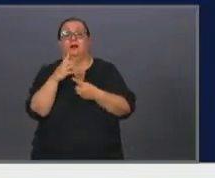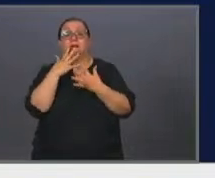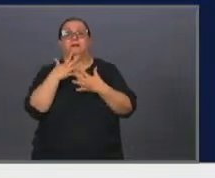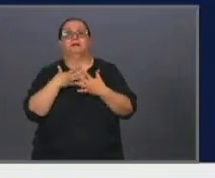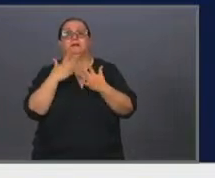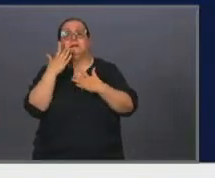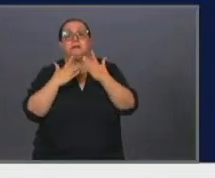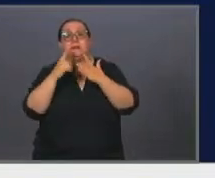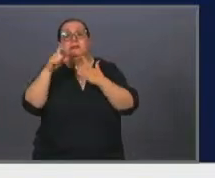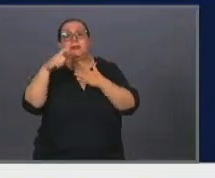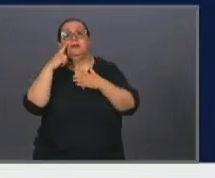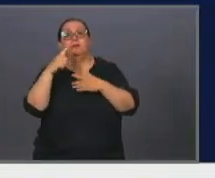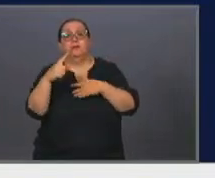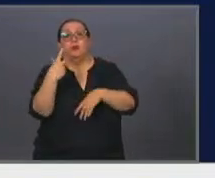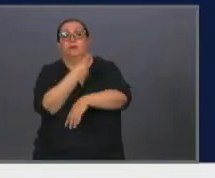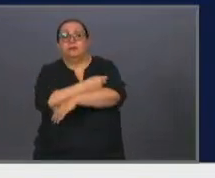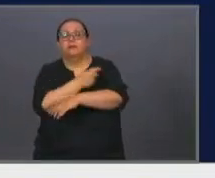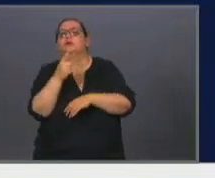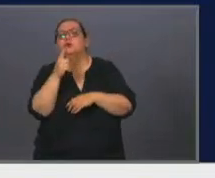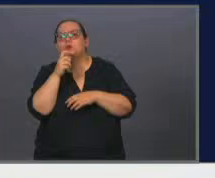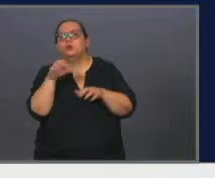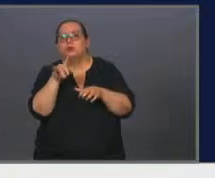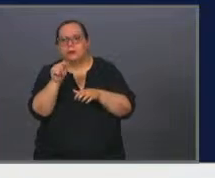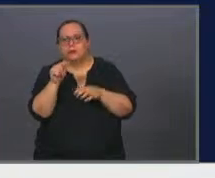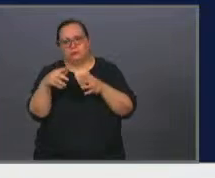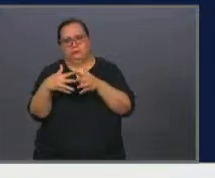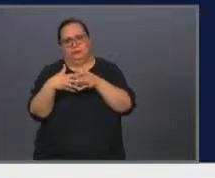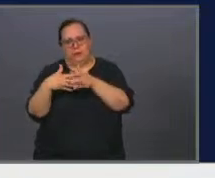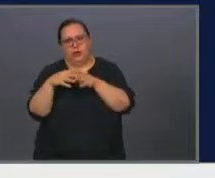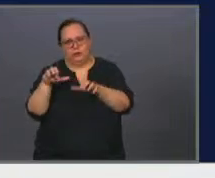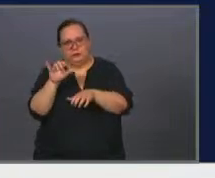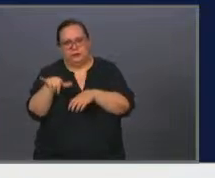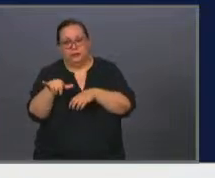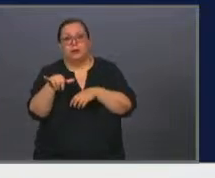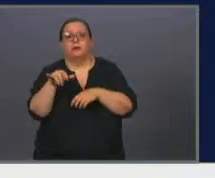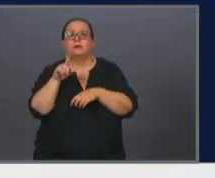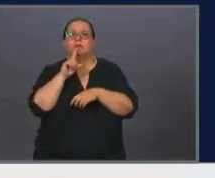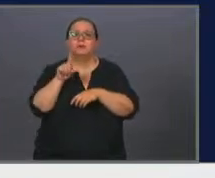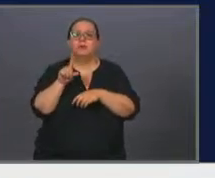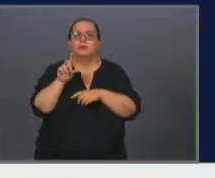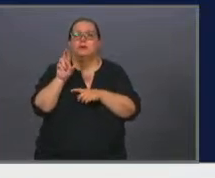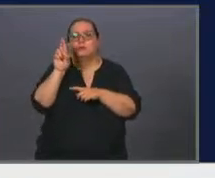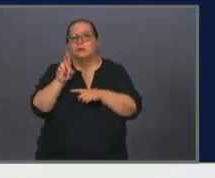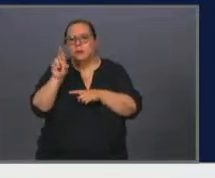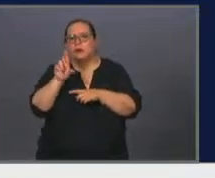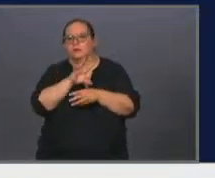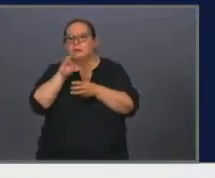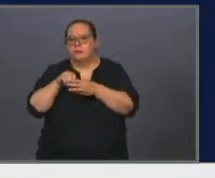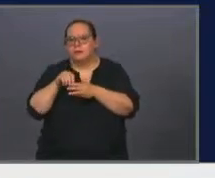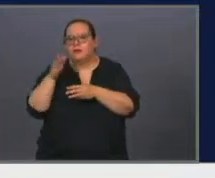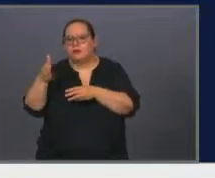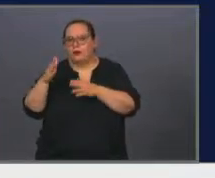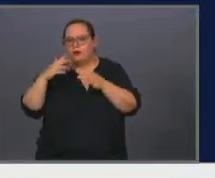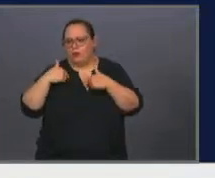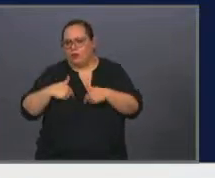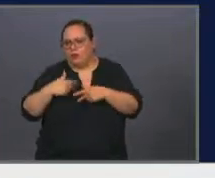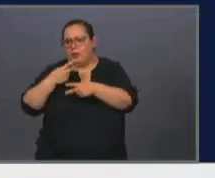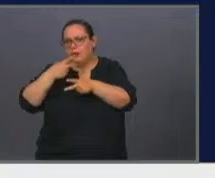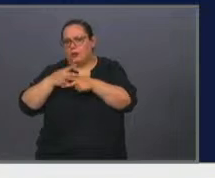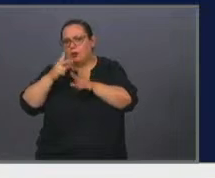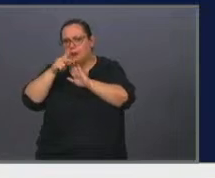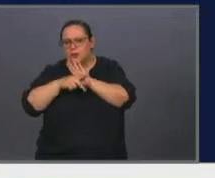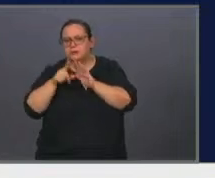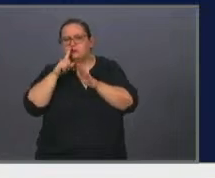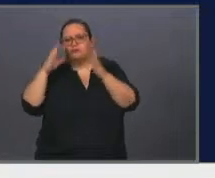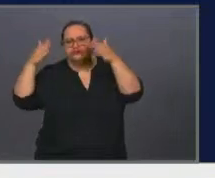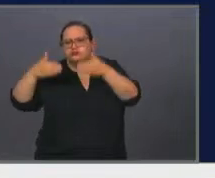vaccine, who did it? Americans did. Republicans were back there in their healthcare policy, and in a lot of ways, they're focused on the root cause. Why are